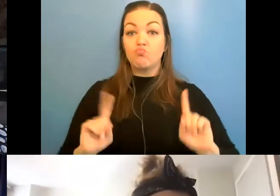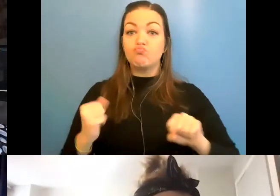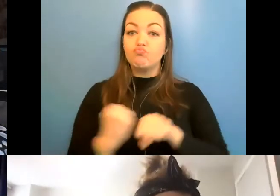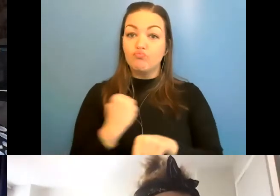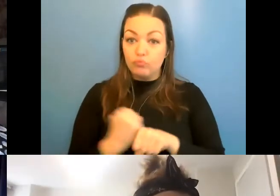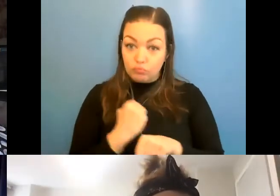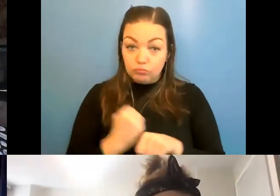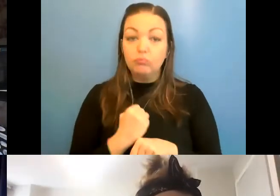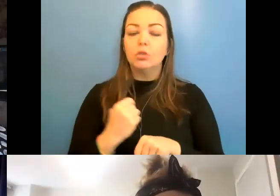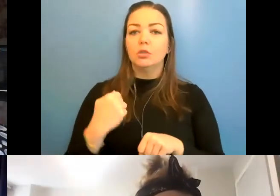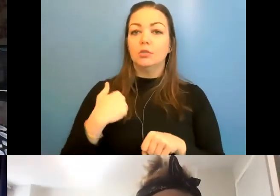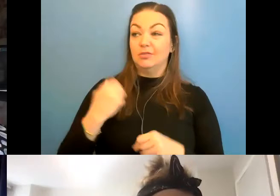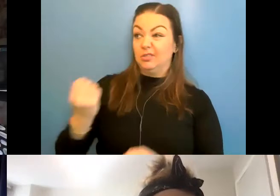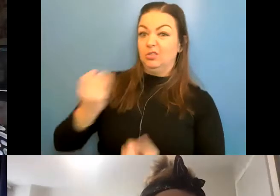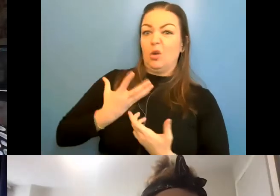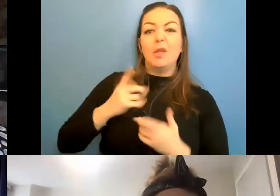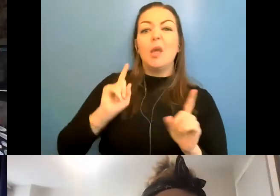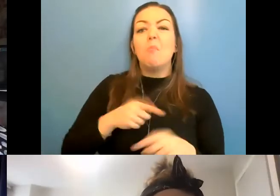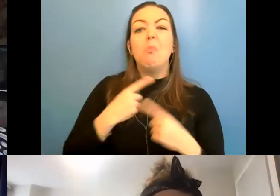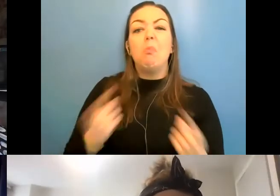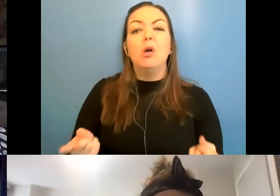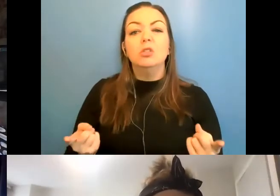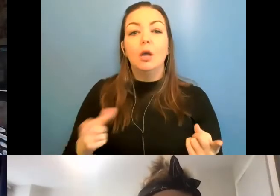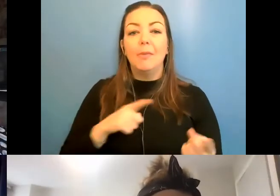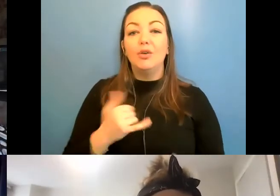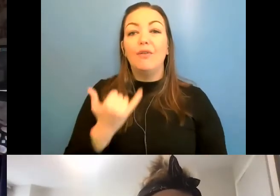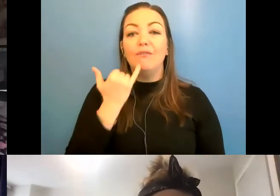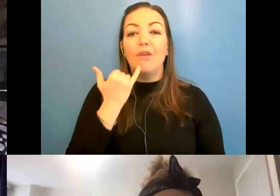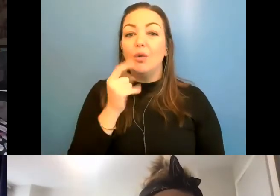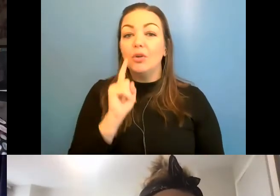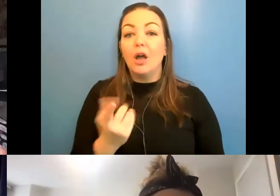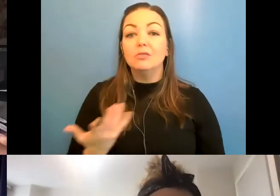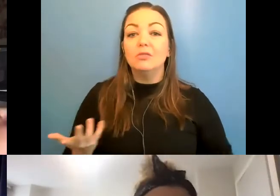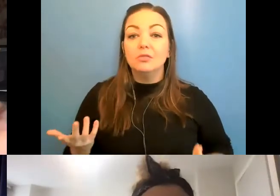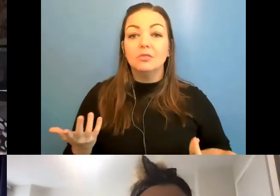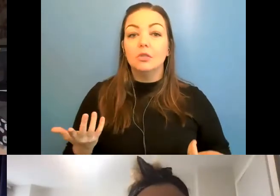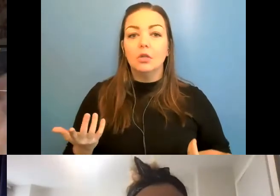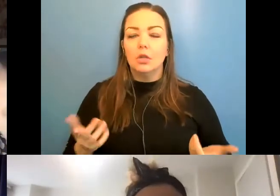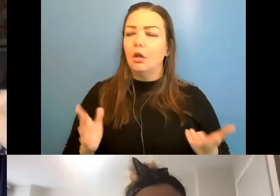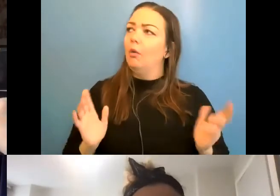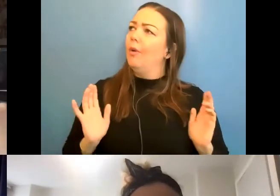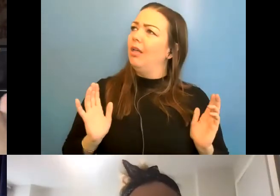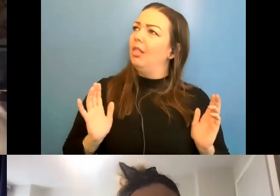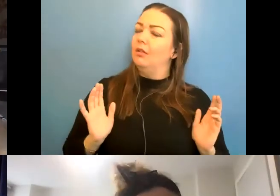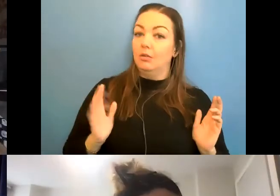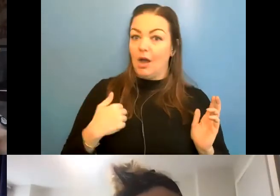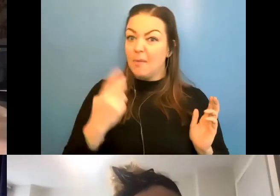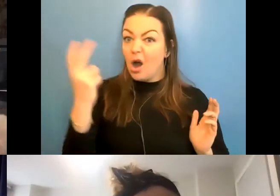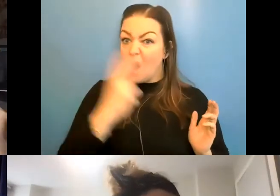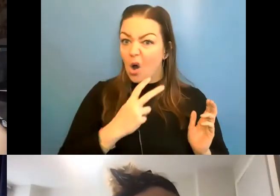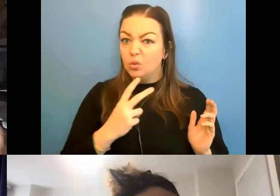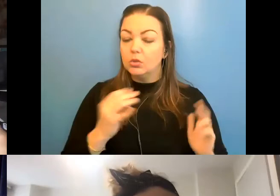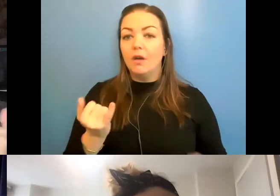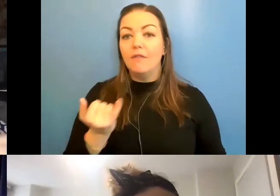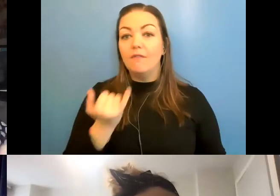that it would be impossible for me because I don't use the phone. Now, I am old, and the phone back then was a